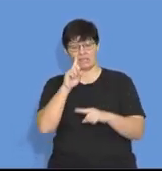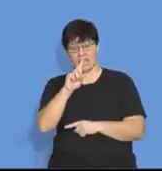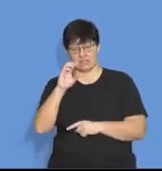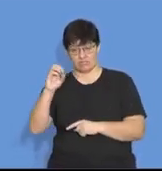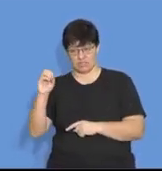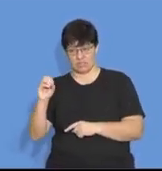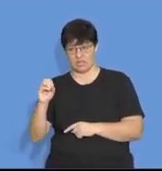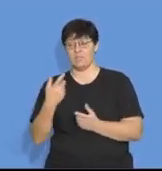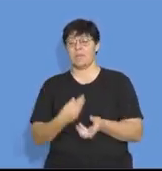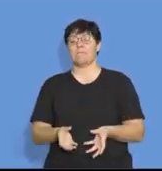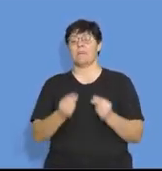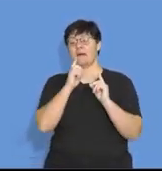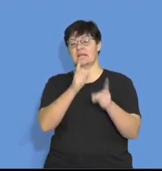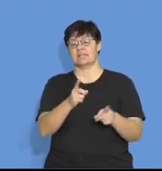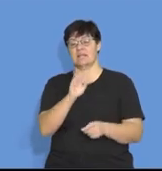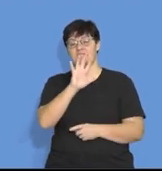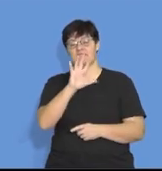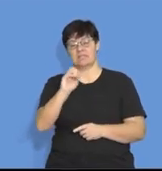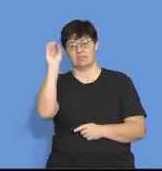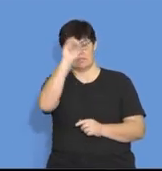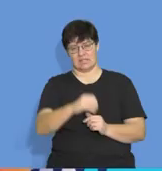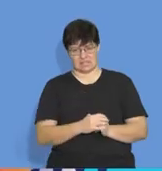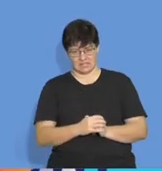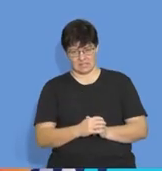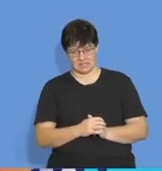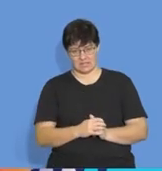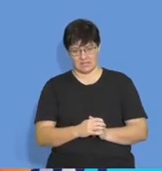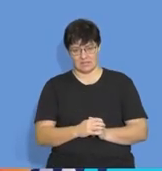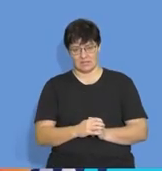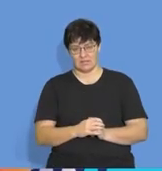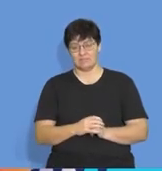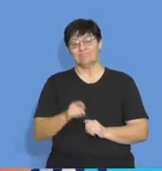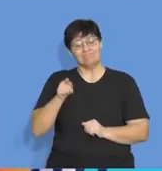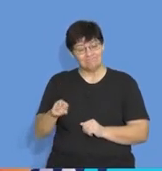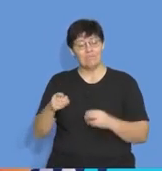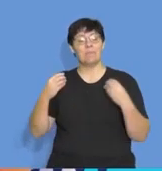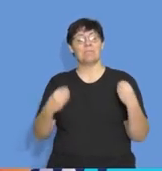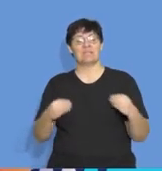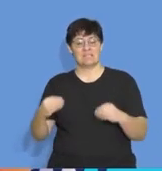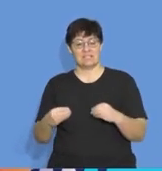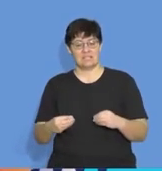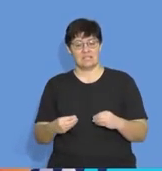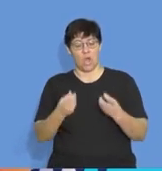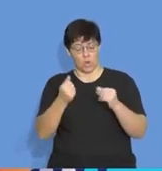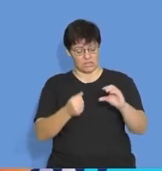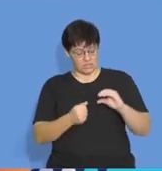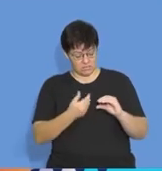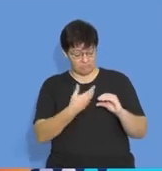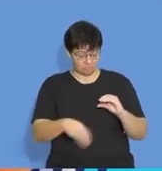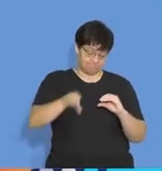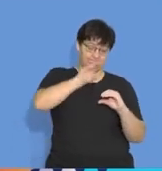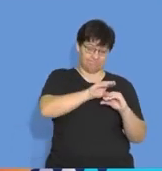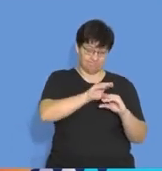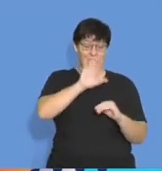I got my answer of 50%. So in other words, this business is marking up its goods by